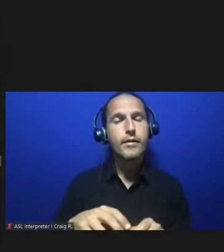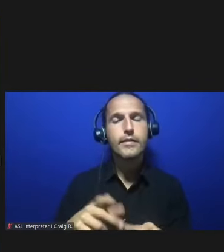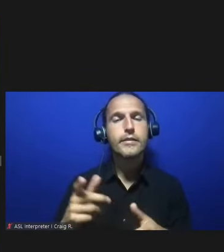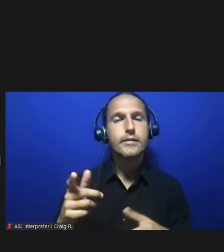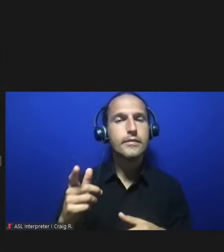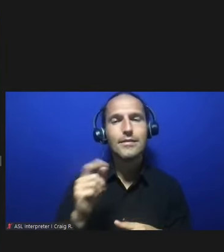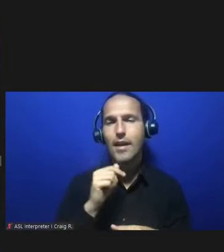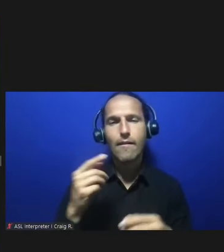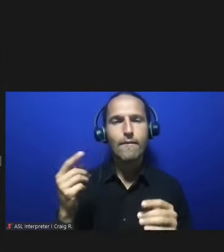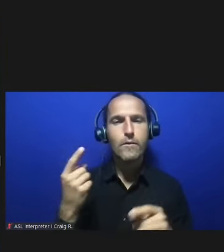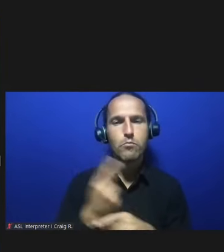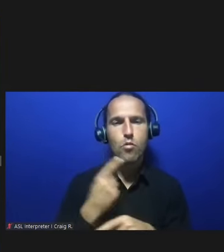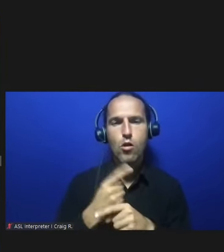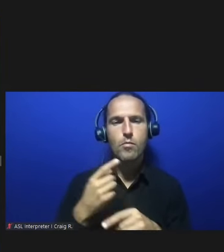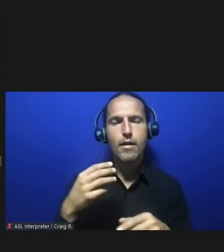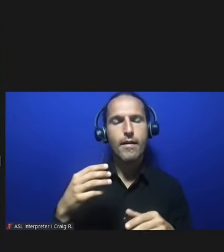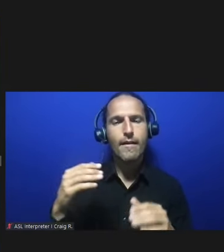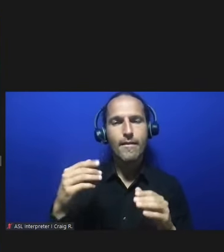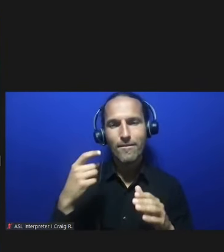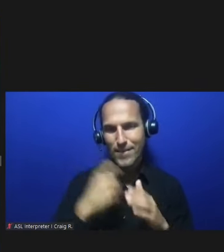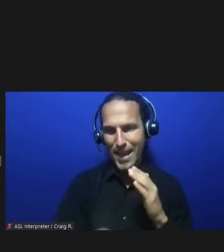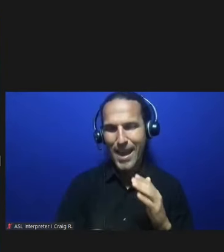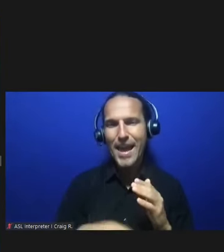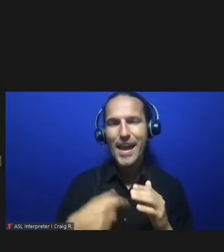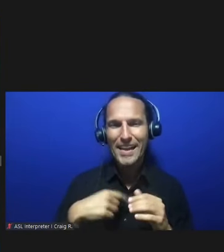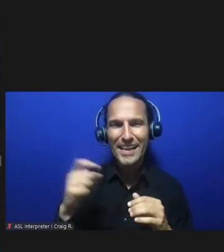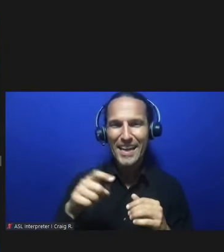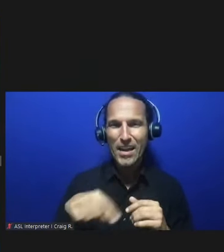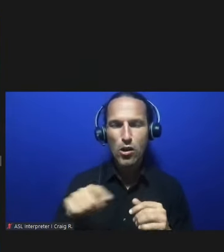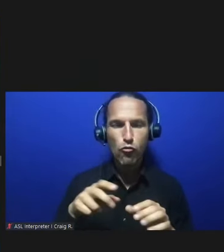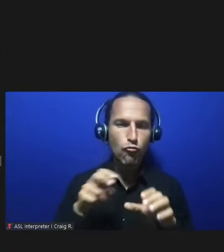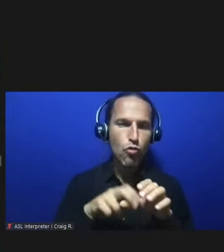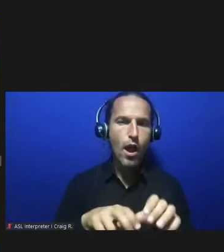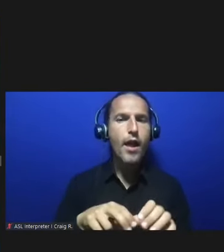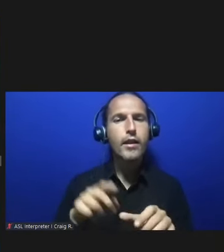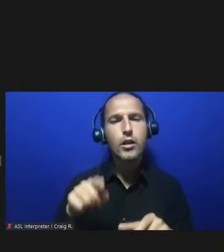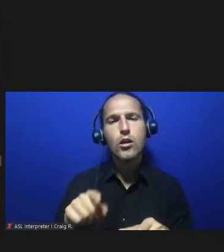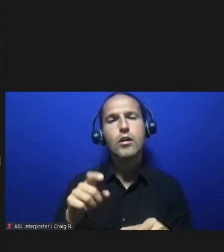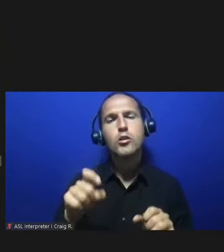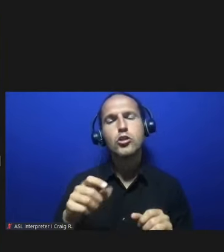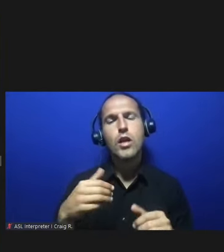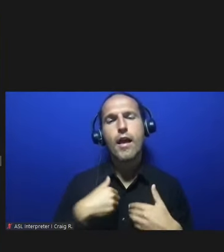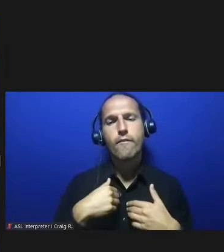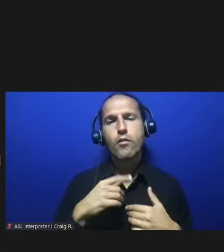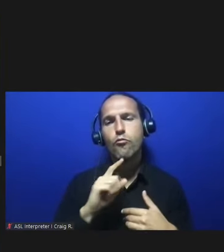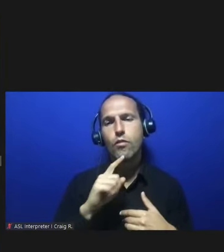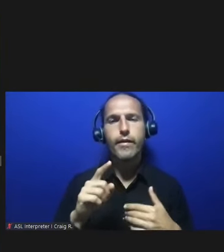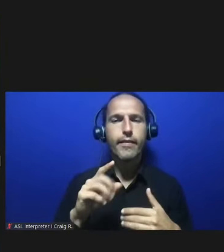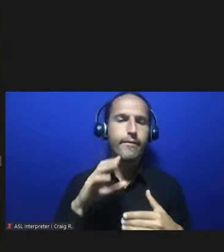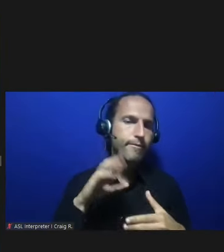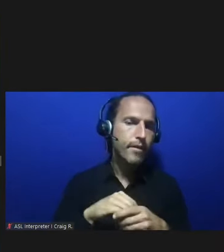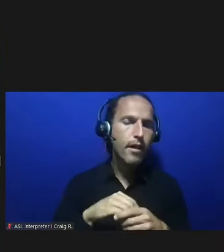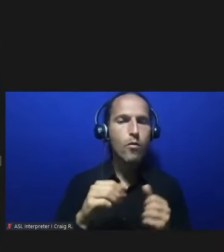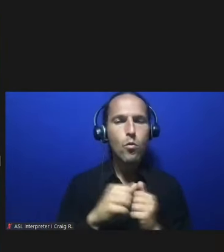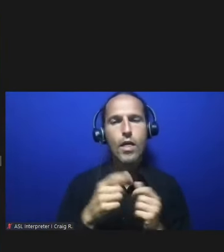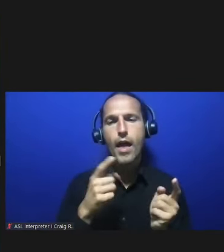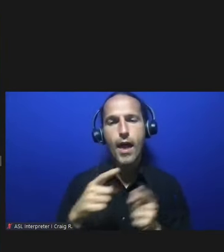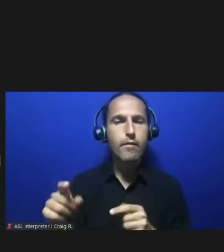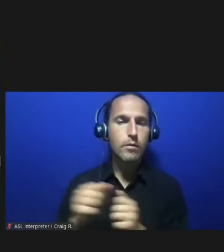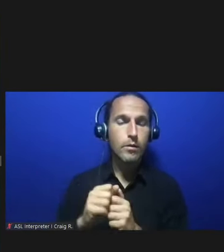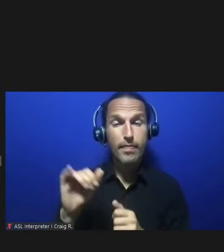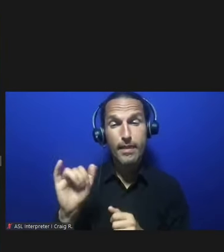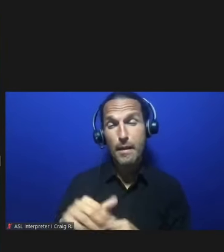unjust fear. We need the riders to be able to have a real say on what happens in